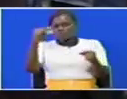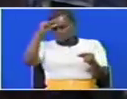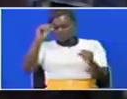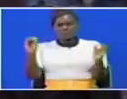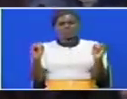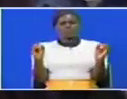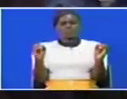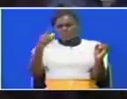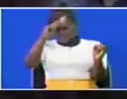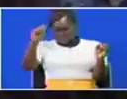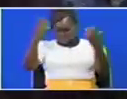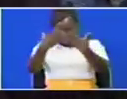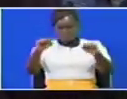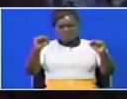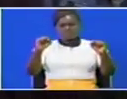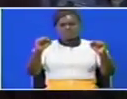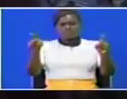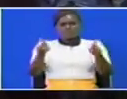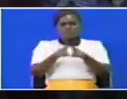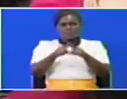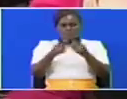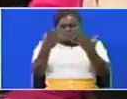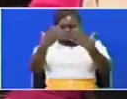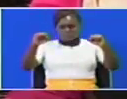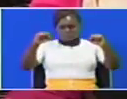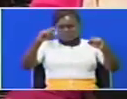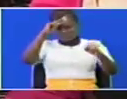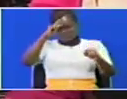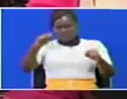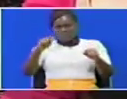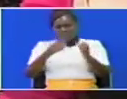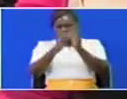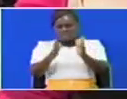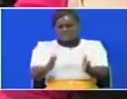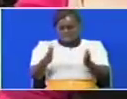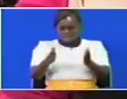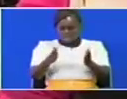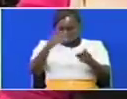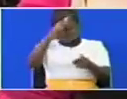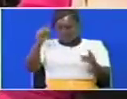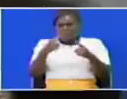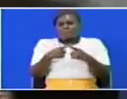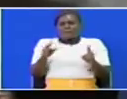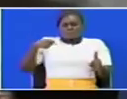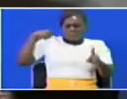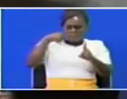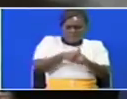rais. I respect the president. I respect the presidency. I respect my party leader. But I will